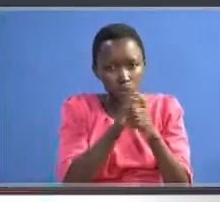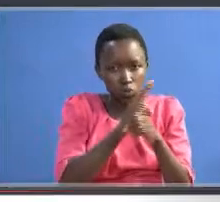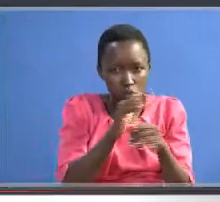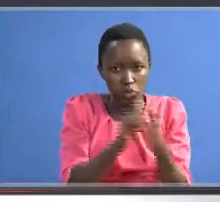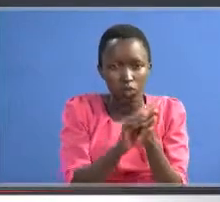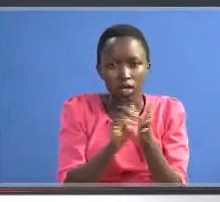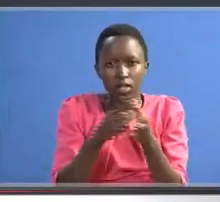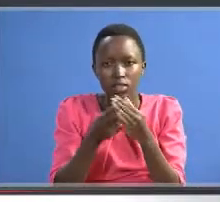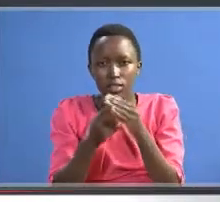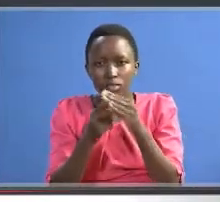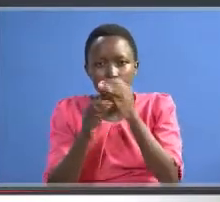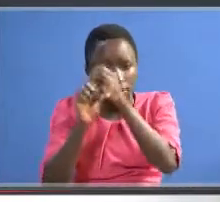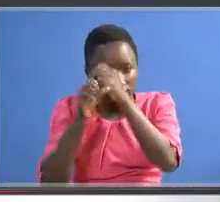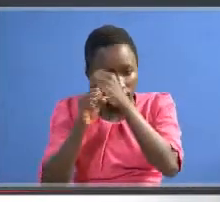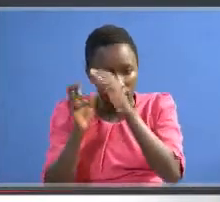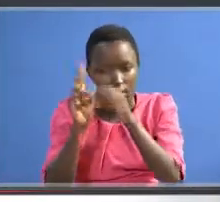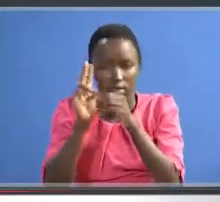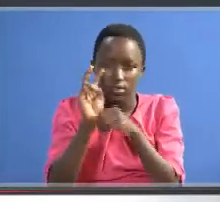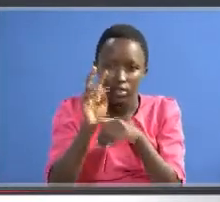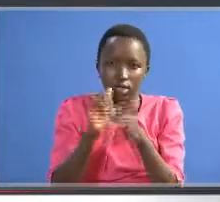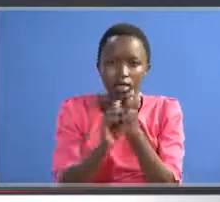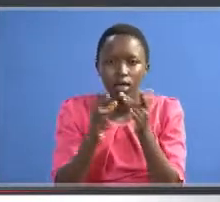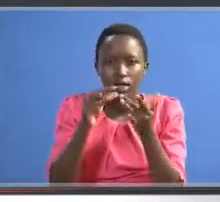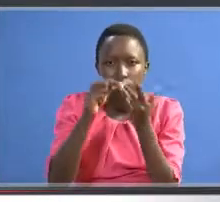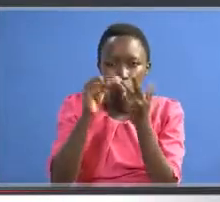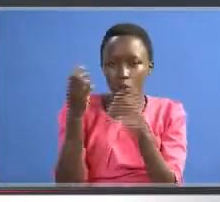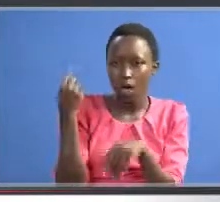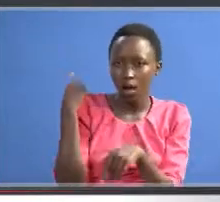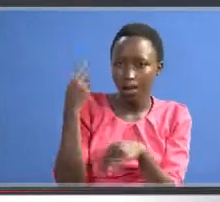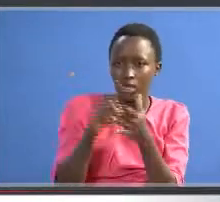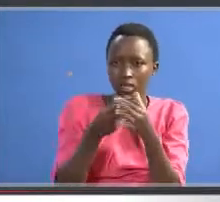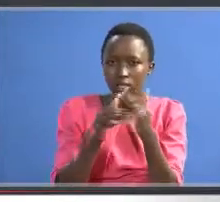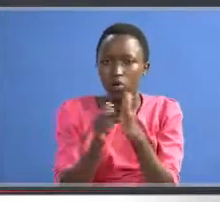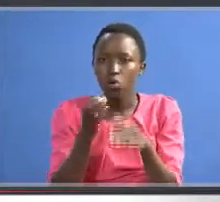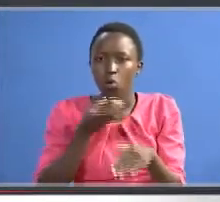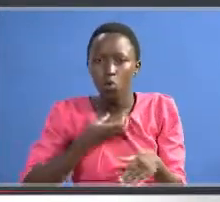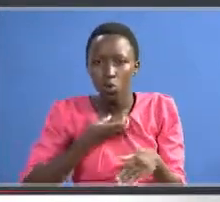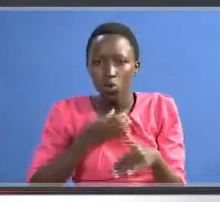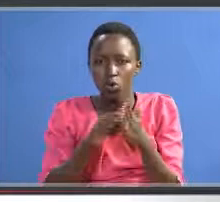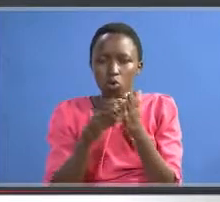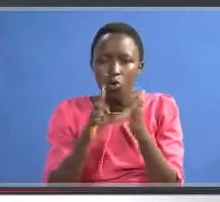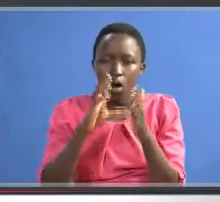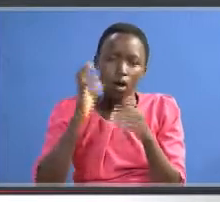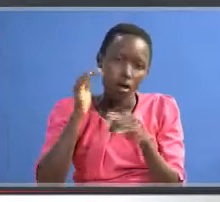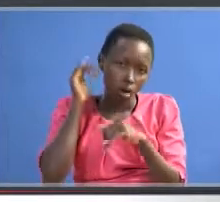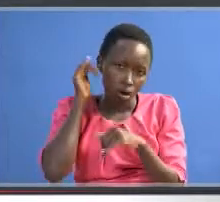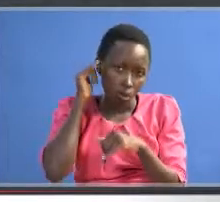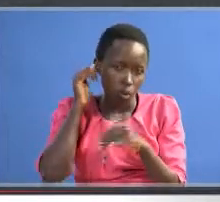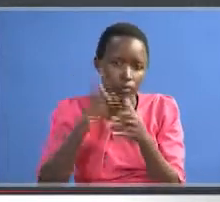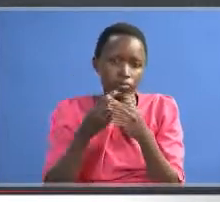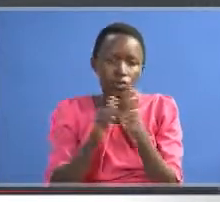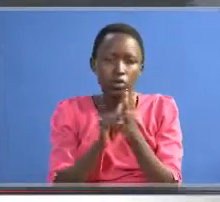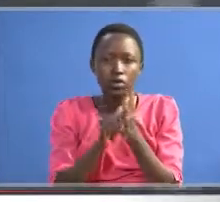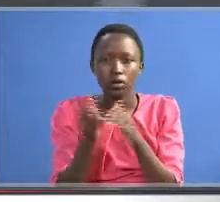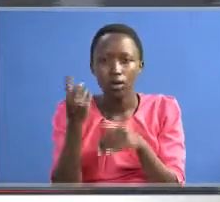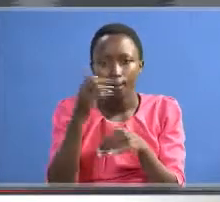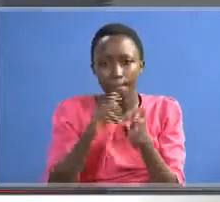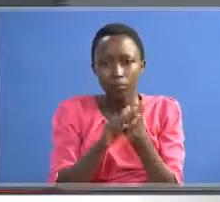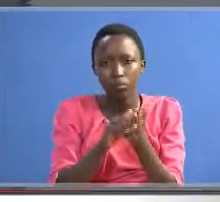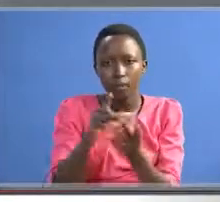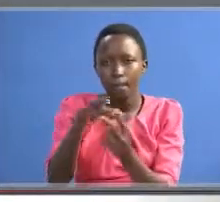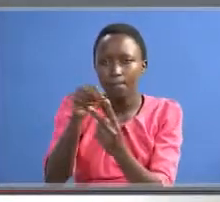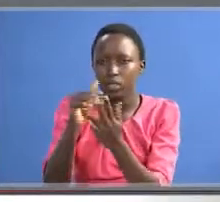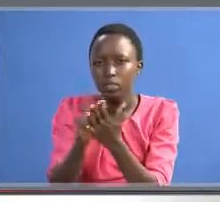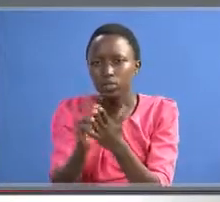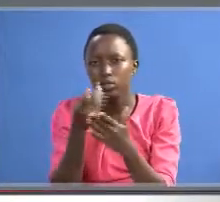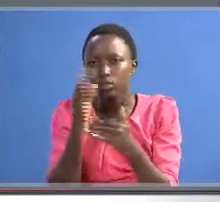a microscope is used to see the serial number on it, then traced to their owner, who is later called to collect his or her item and